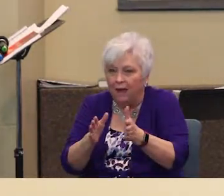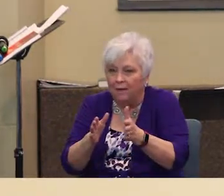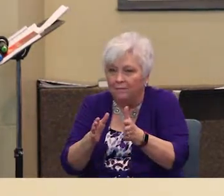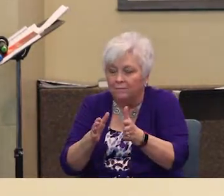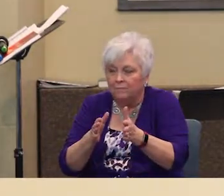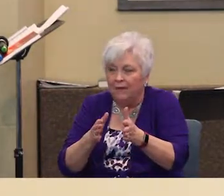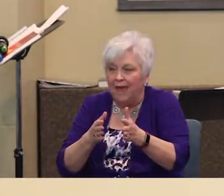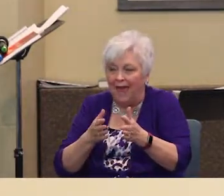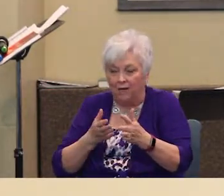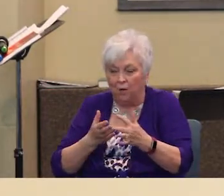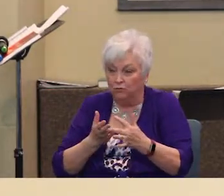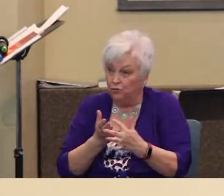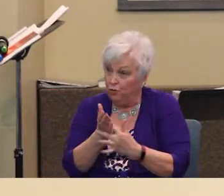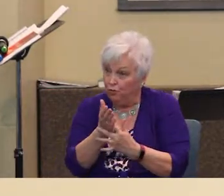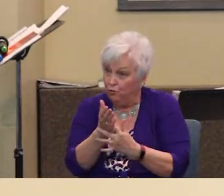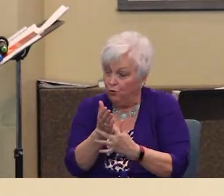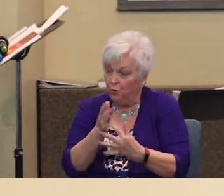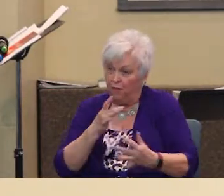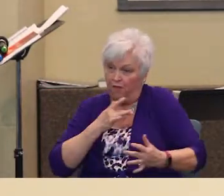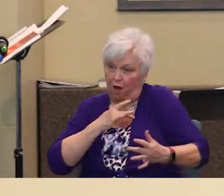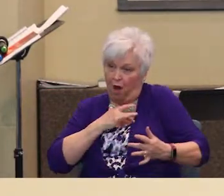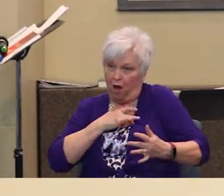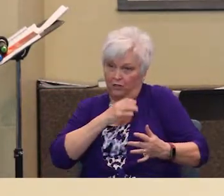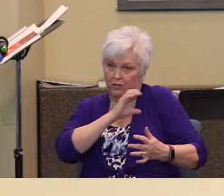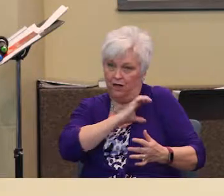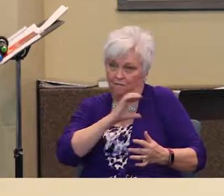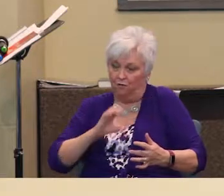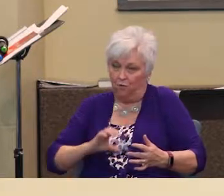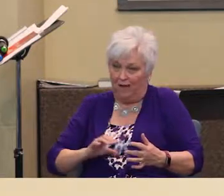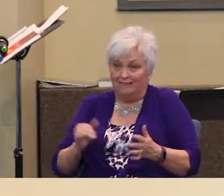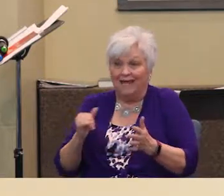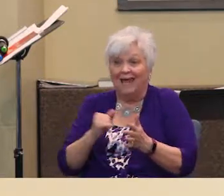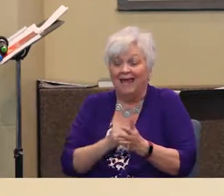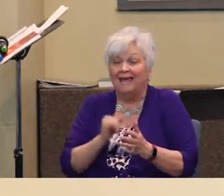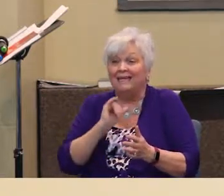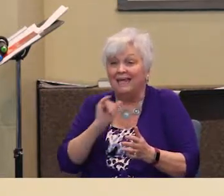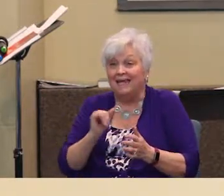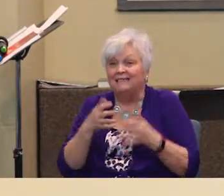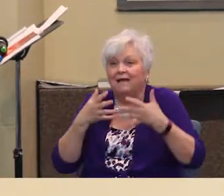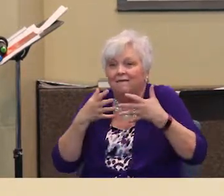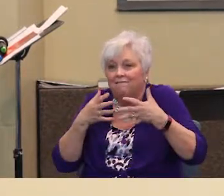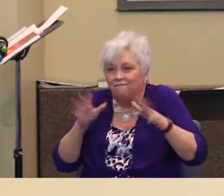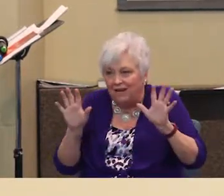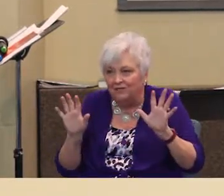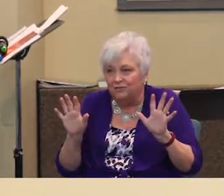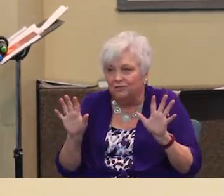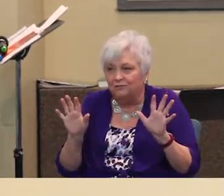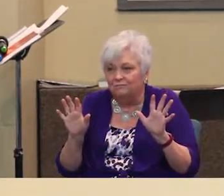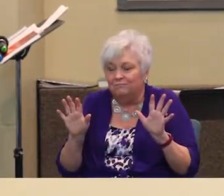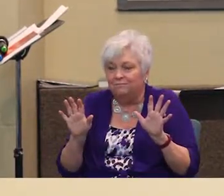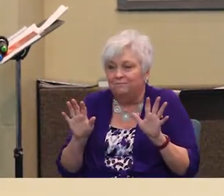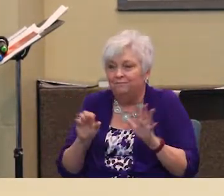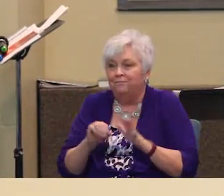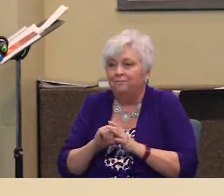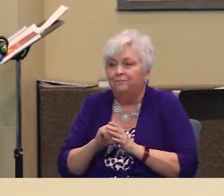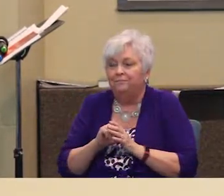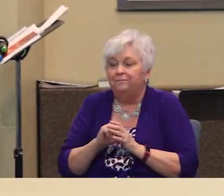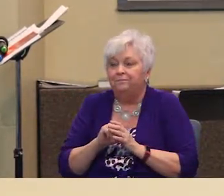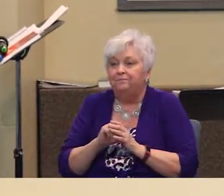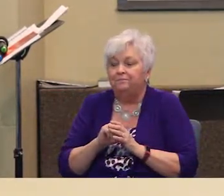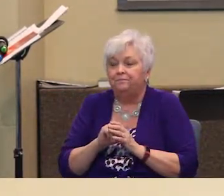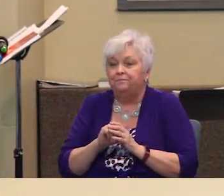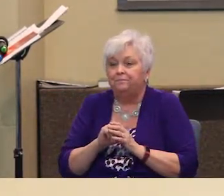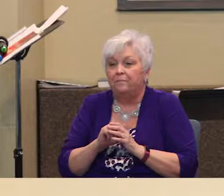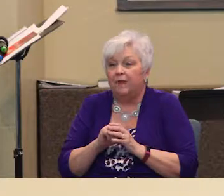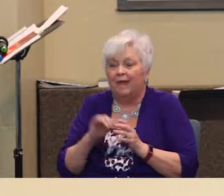the heart of Christ. It is finished. Could you